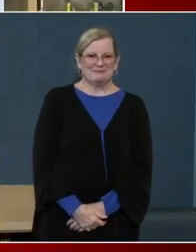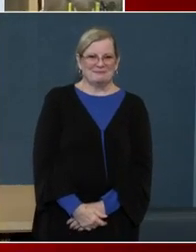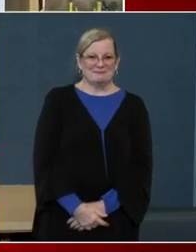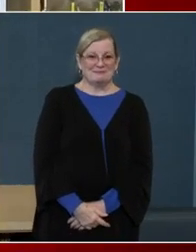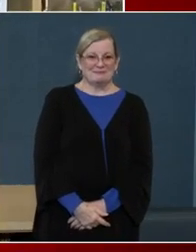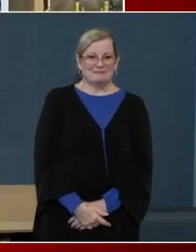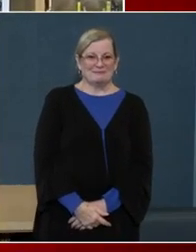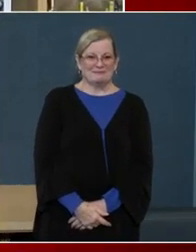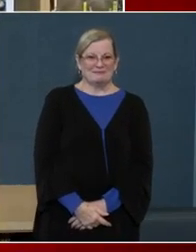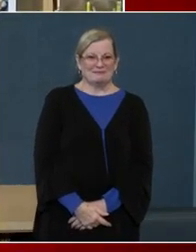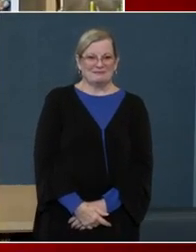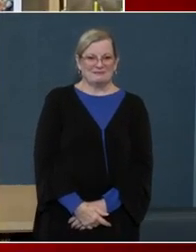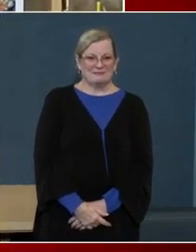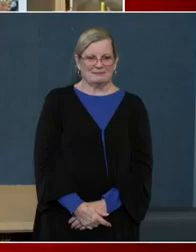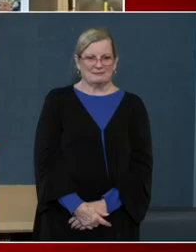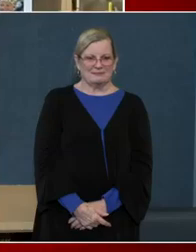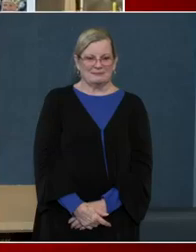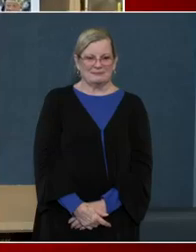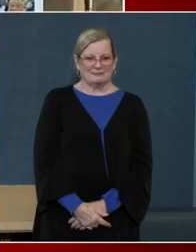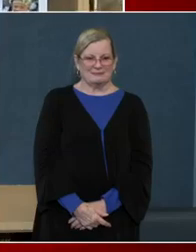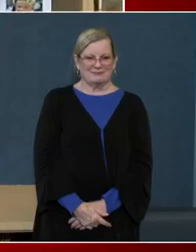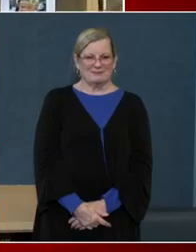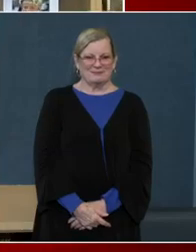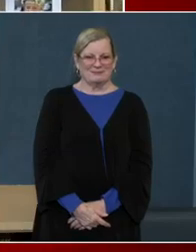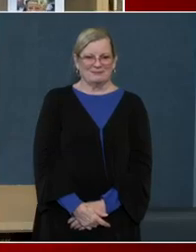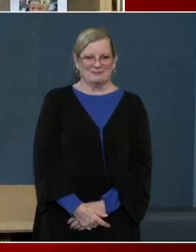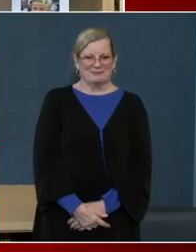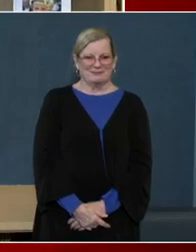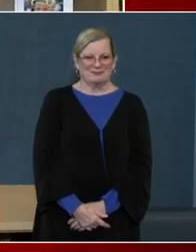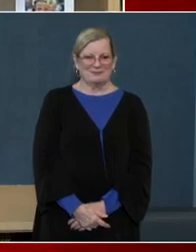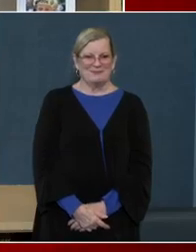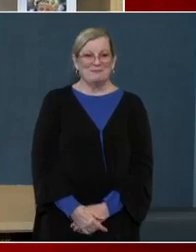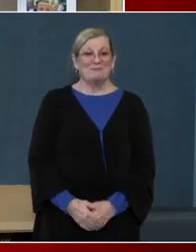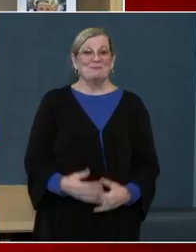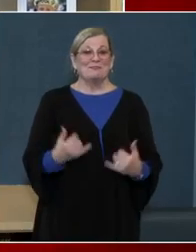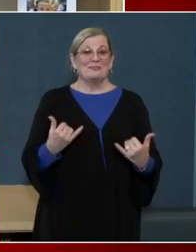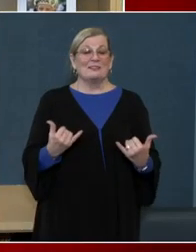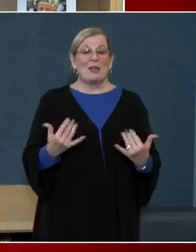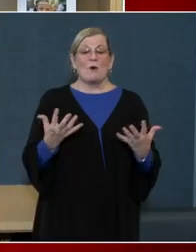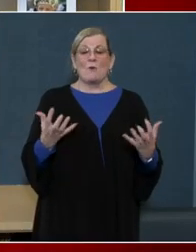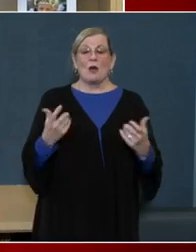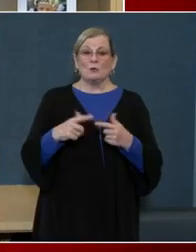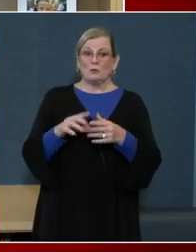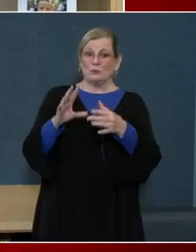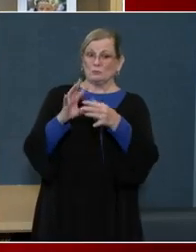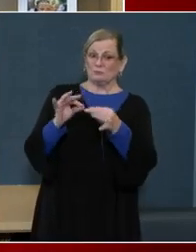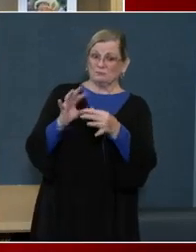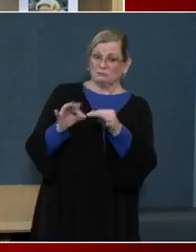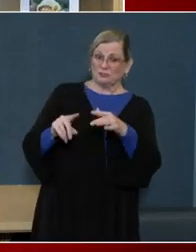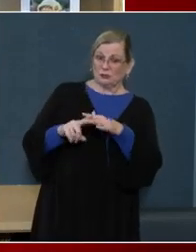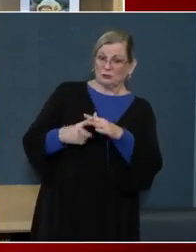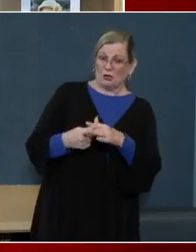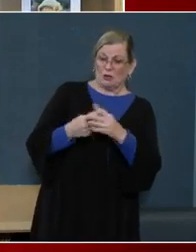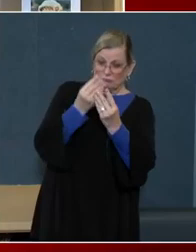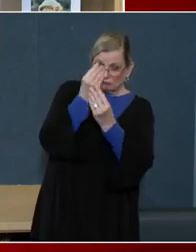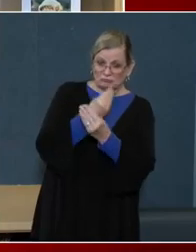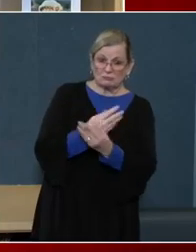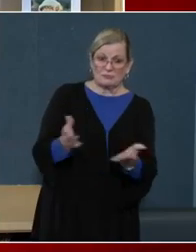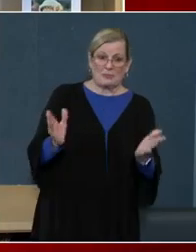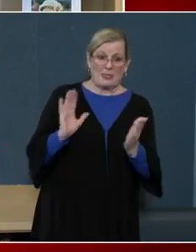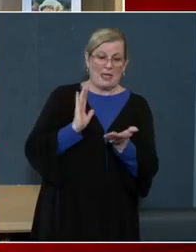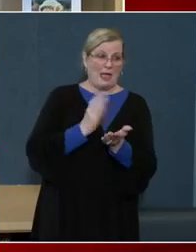I'm going to start with some basic information about our metrics, and then we will move into the